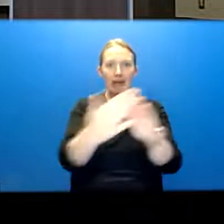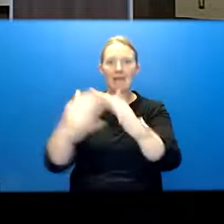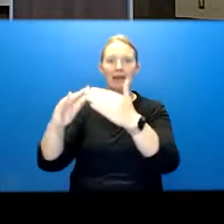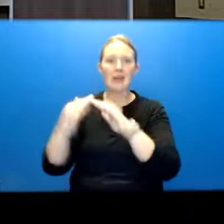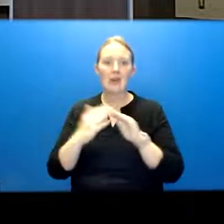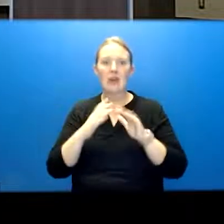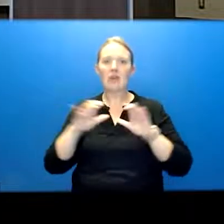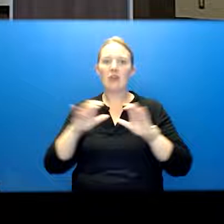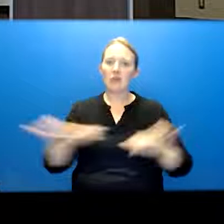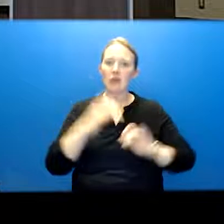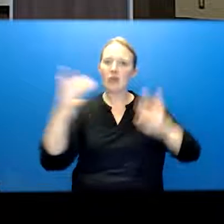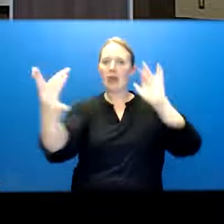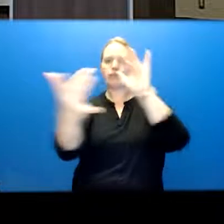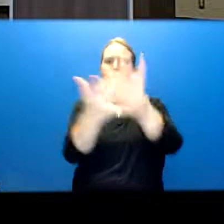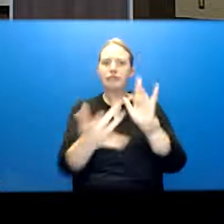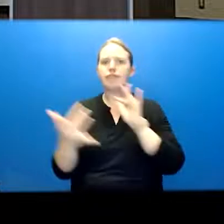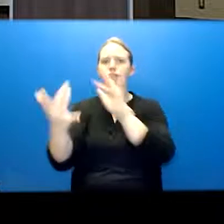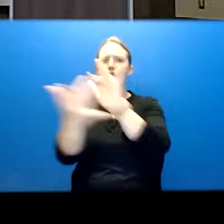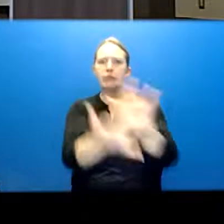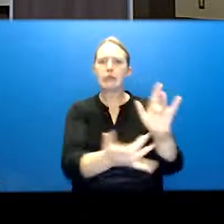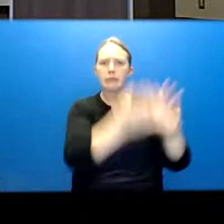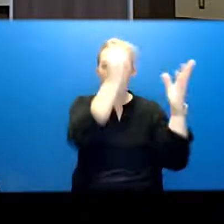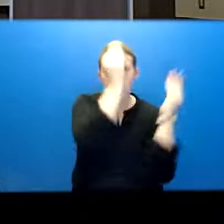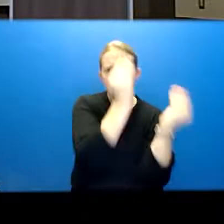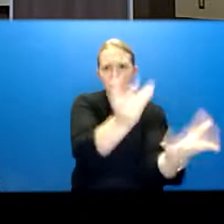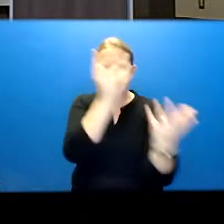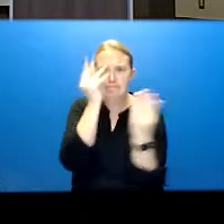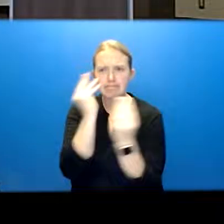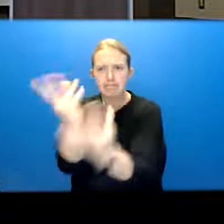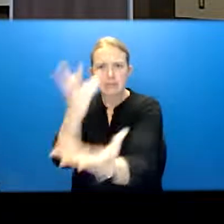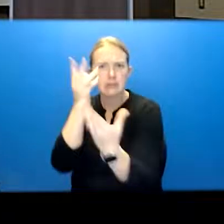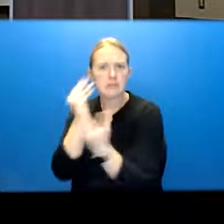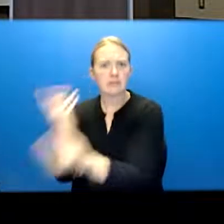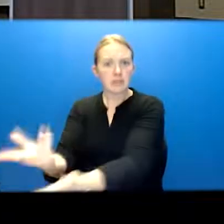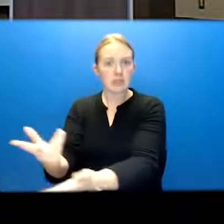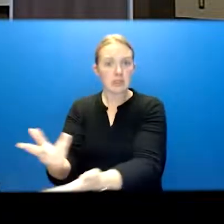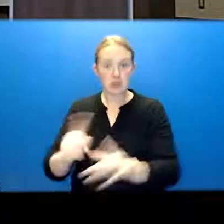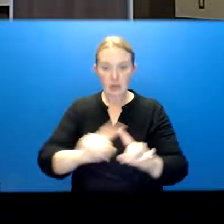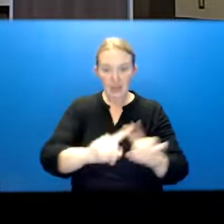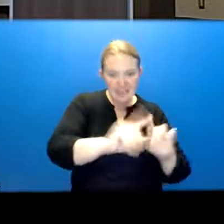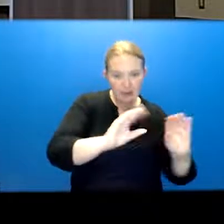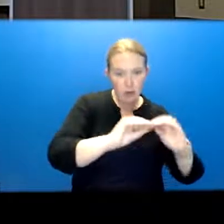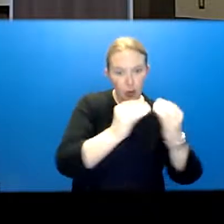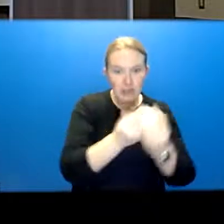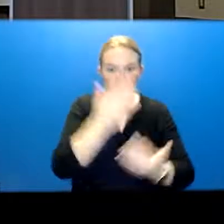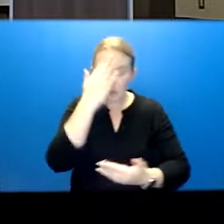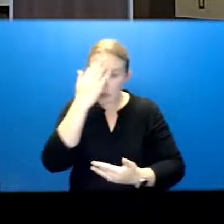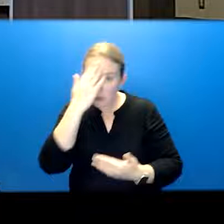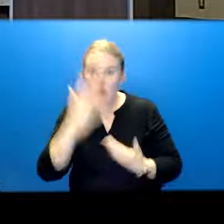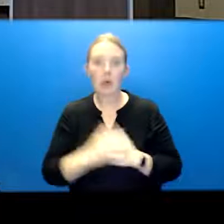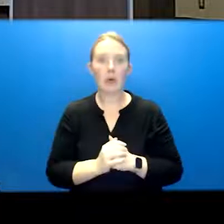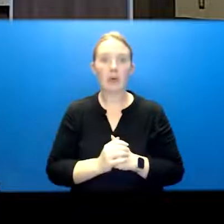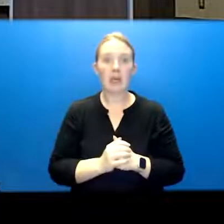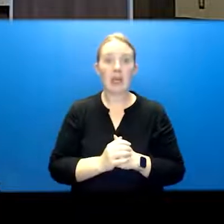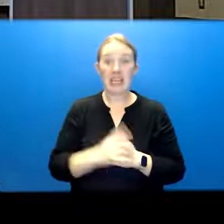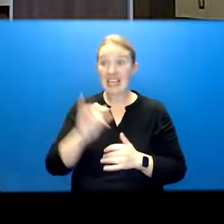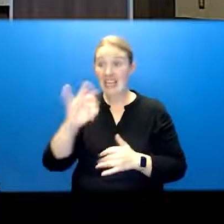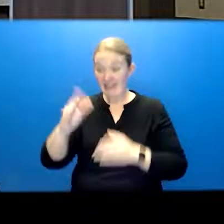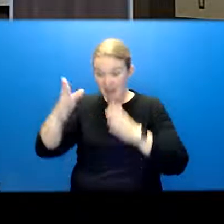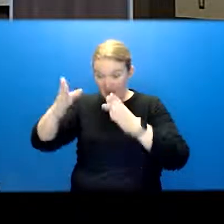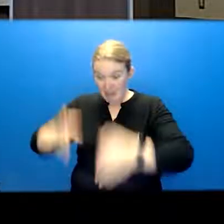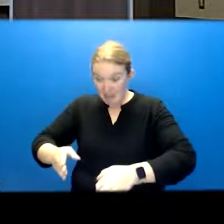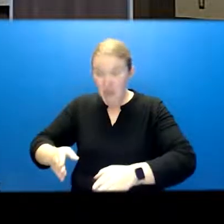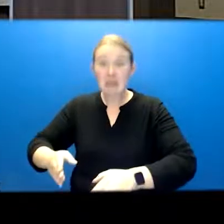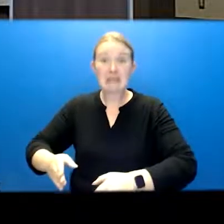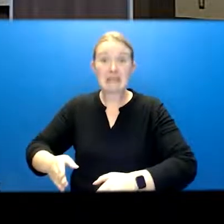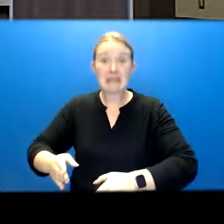level outreach, to educate different organizations, to screen for clinical high risk in the